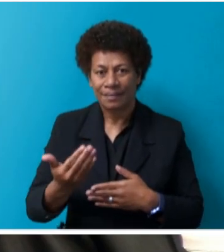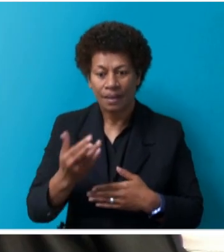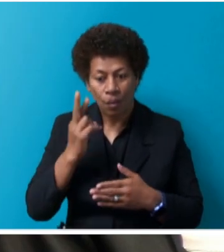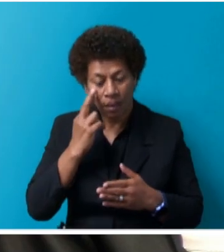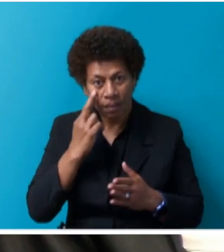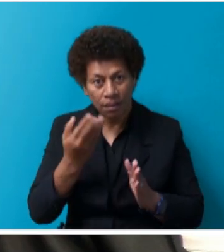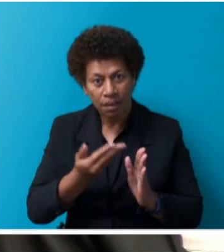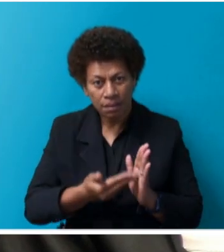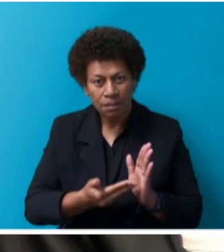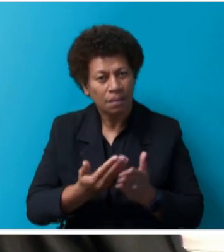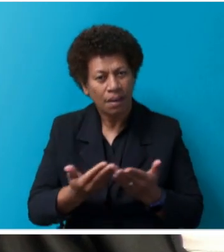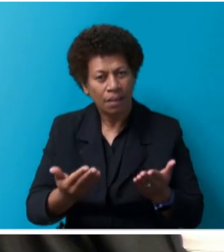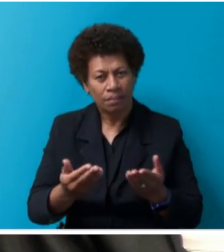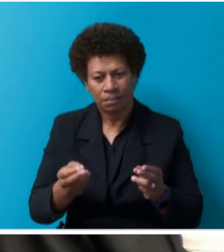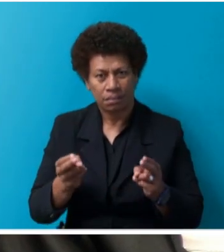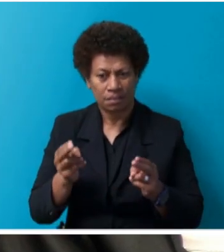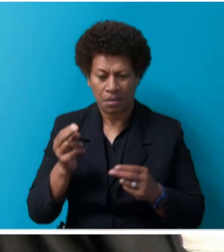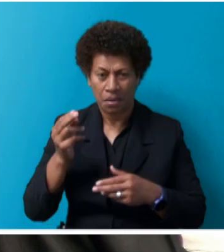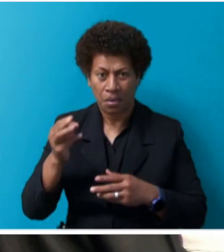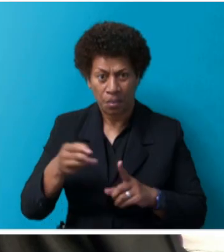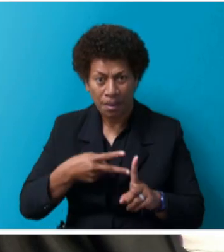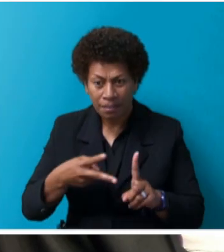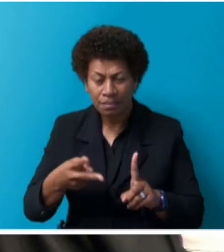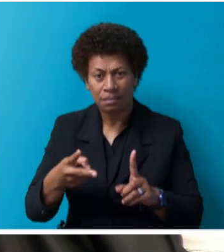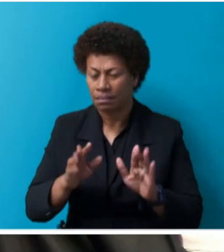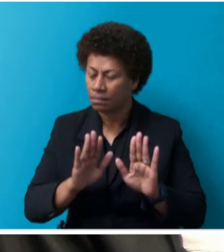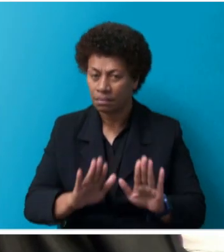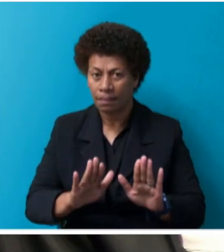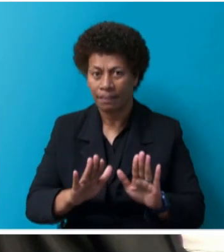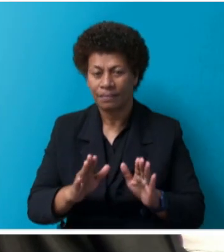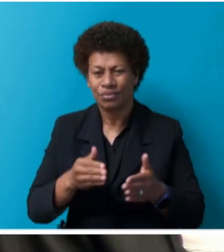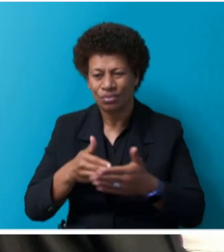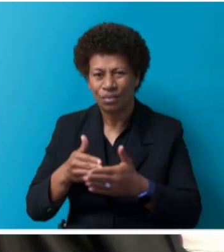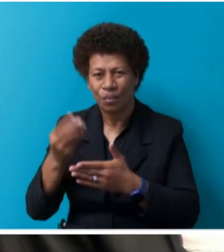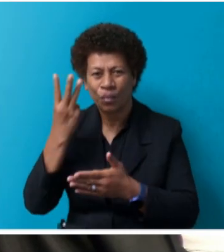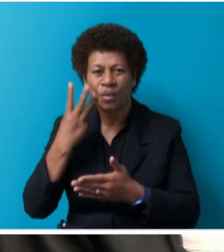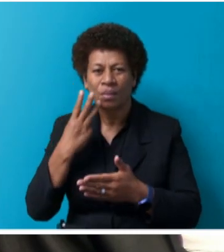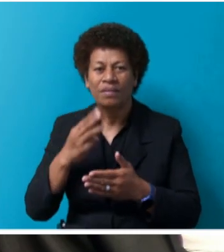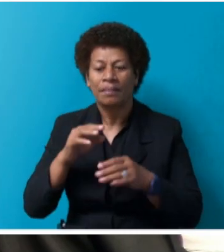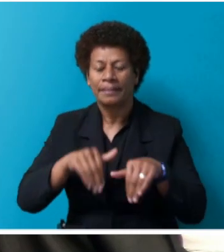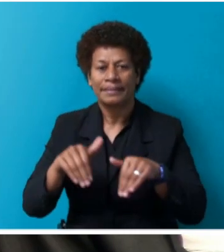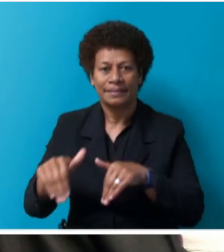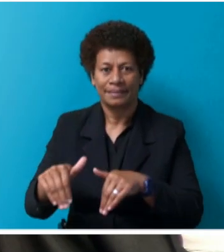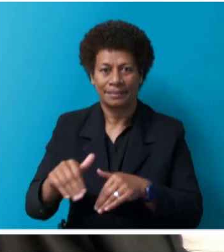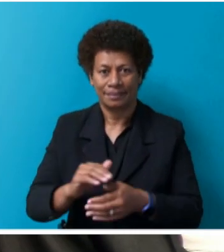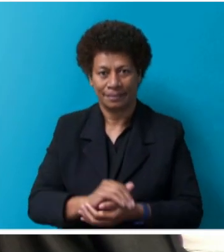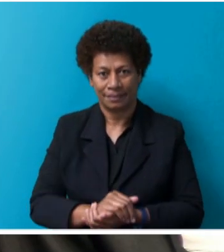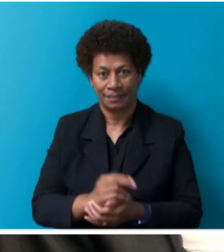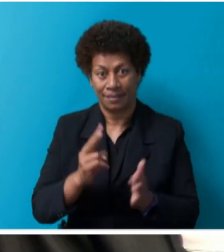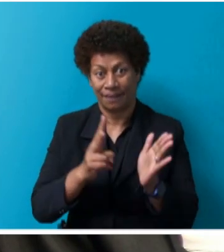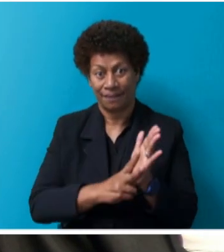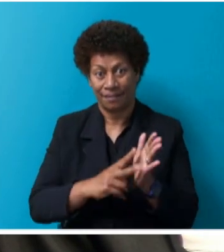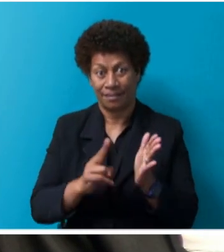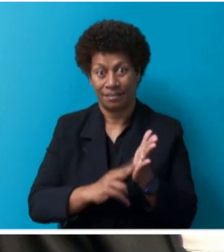address harmful social norms which hinder women's economic participation. Mr. Speaker, the WENAP is